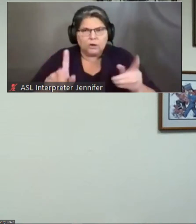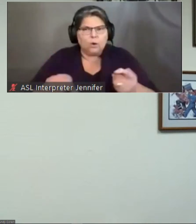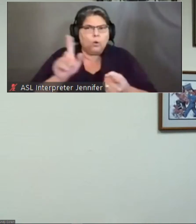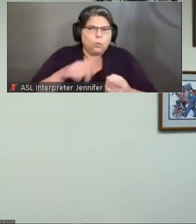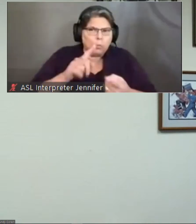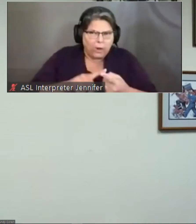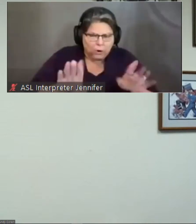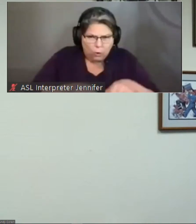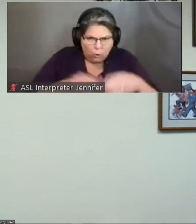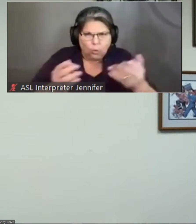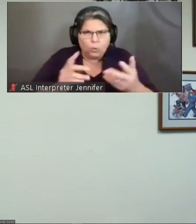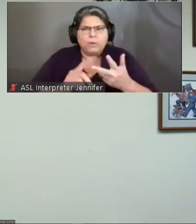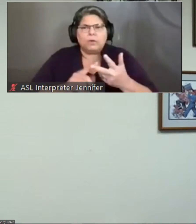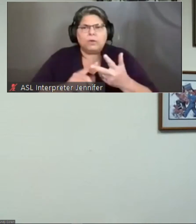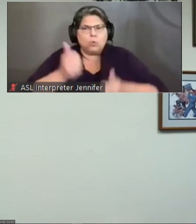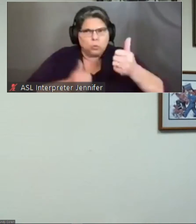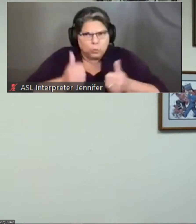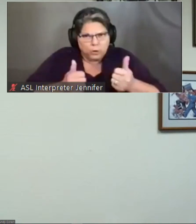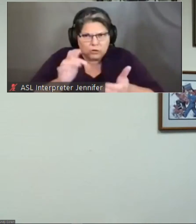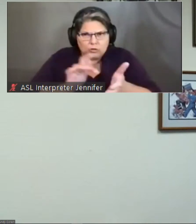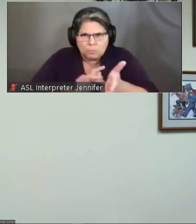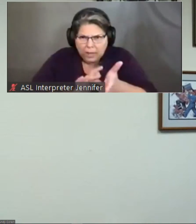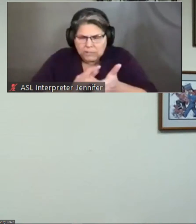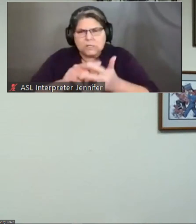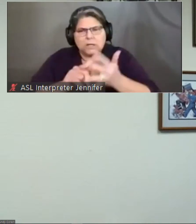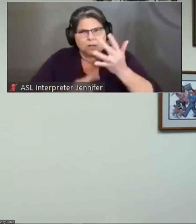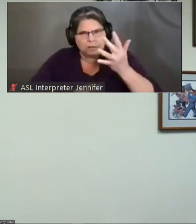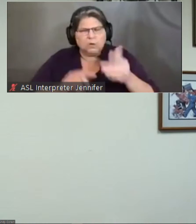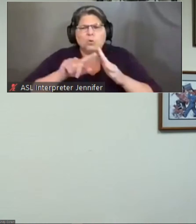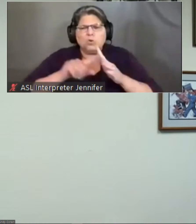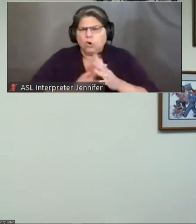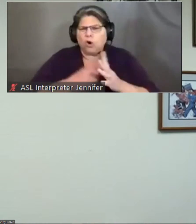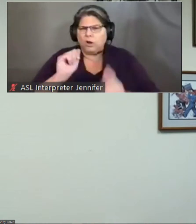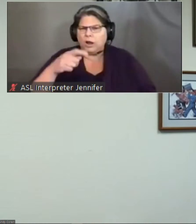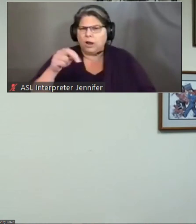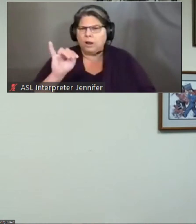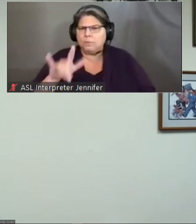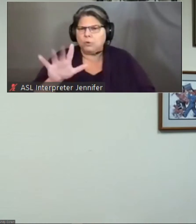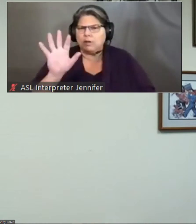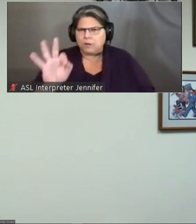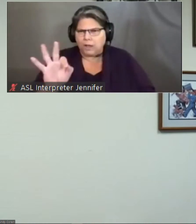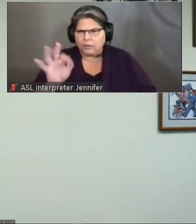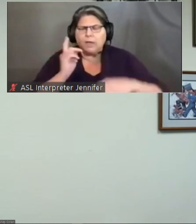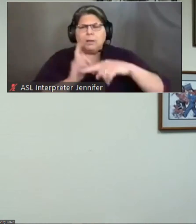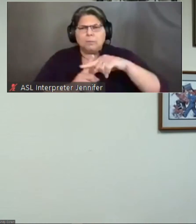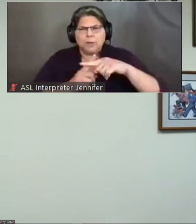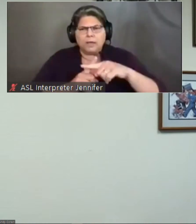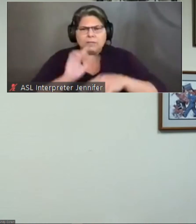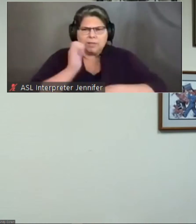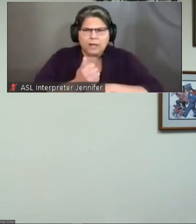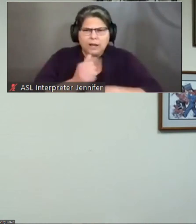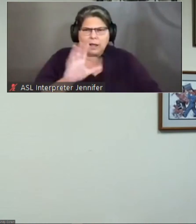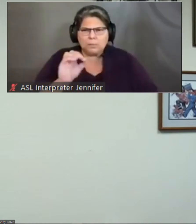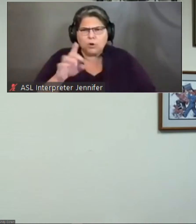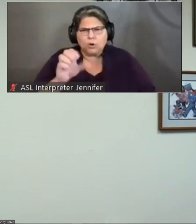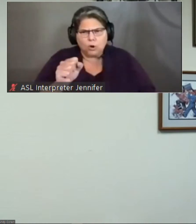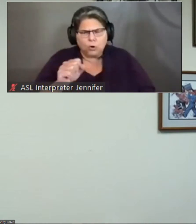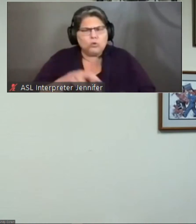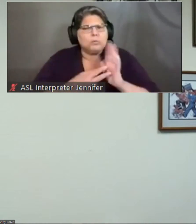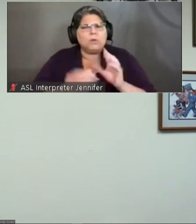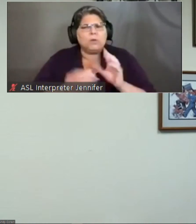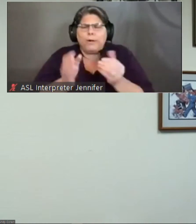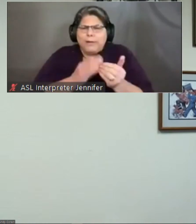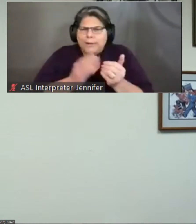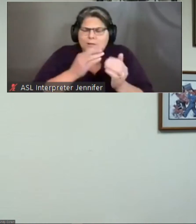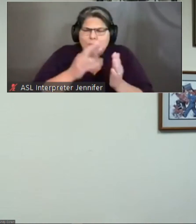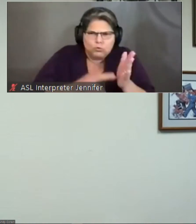April 9th, and also set up codes for target groups. It'll be easier registration and paperwork